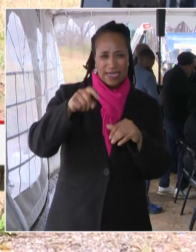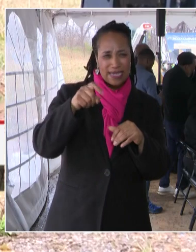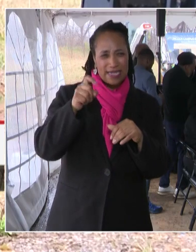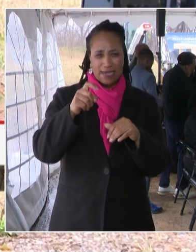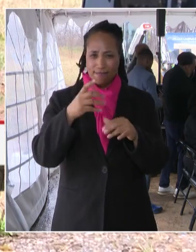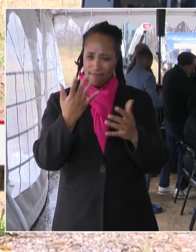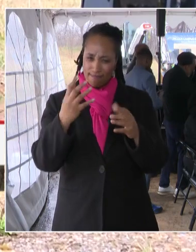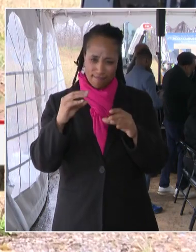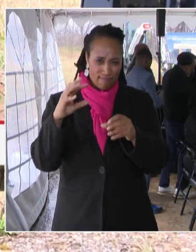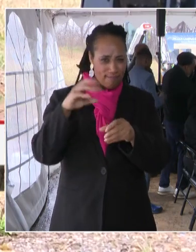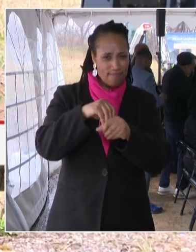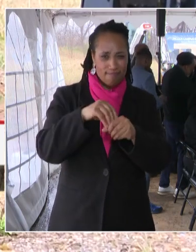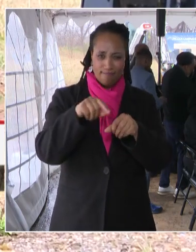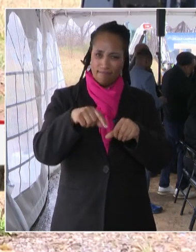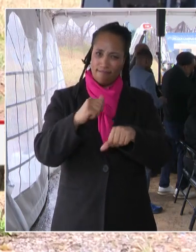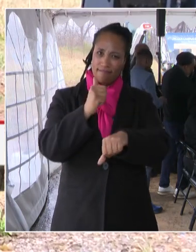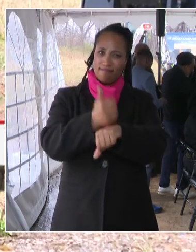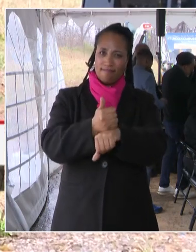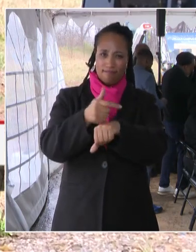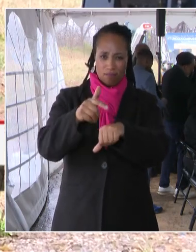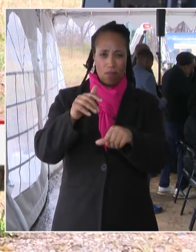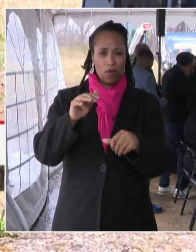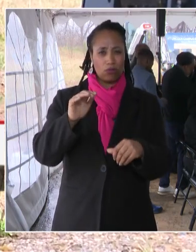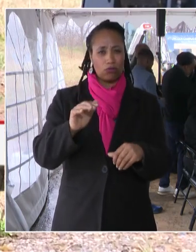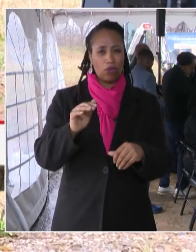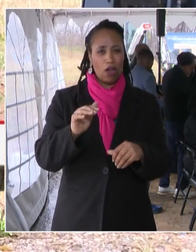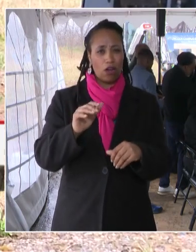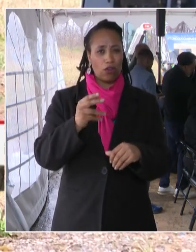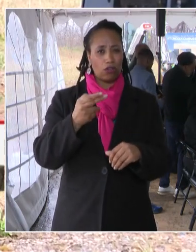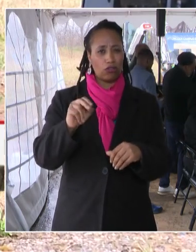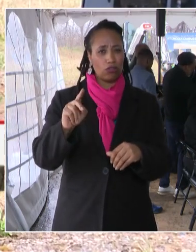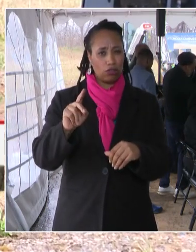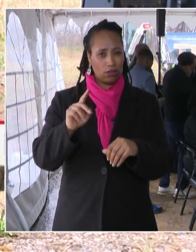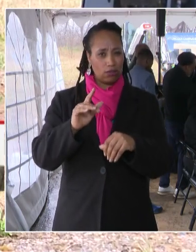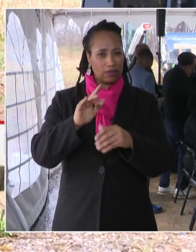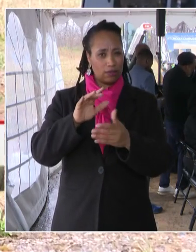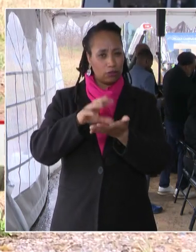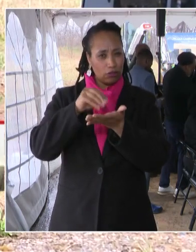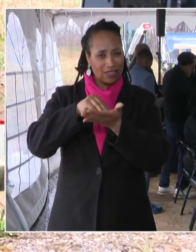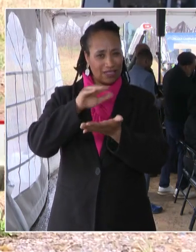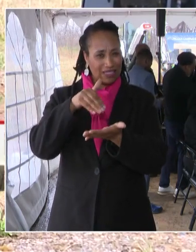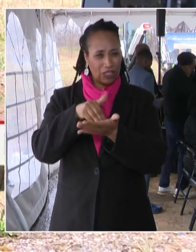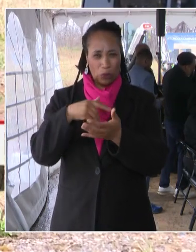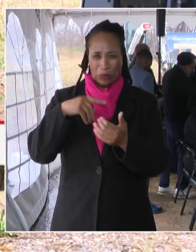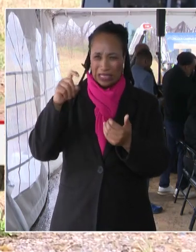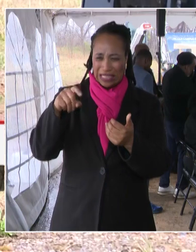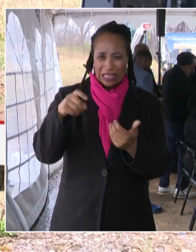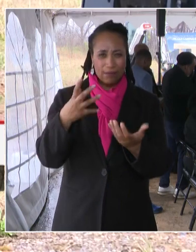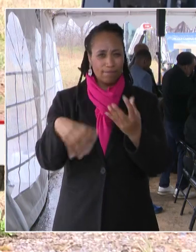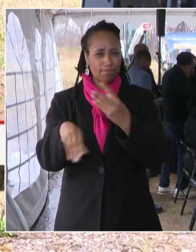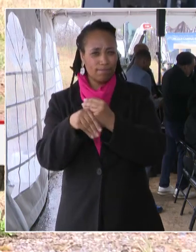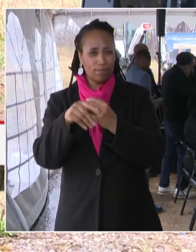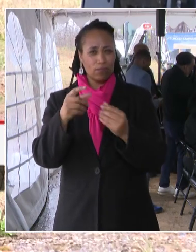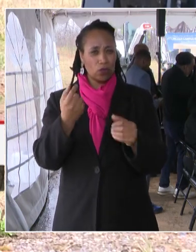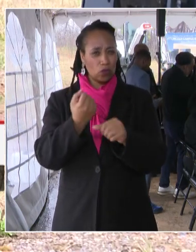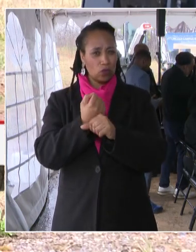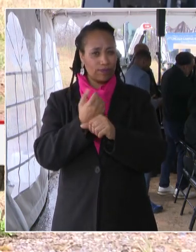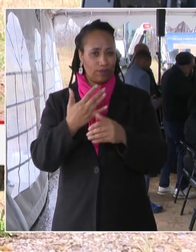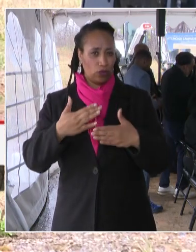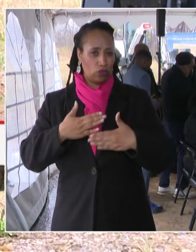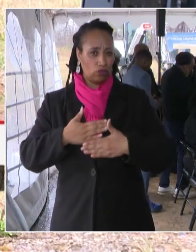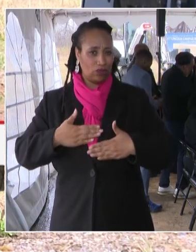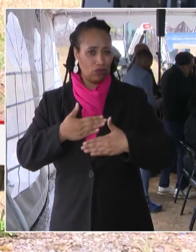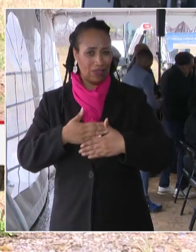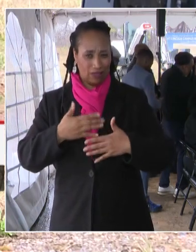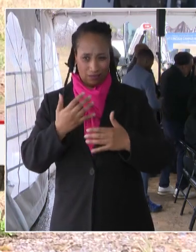community, talking about how we were going to deliver on safety and recreation and everything that